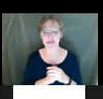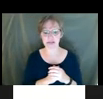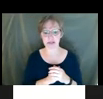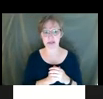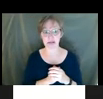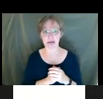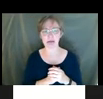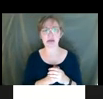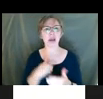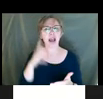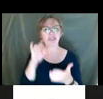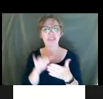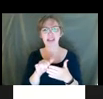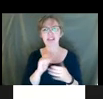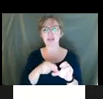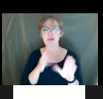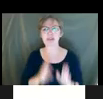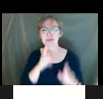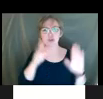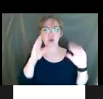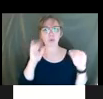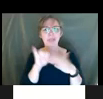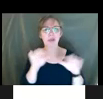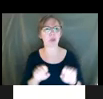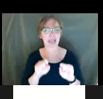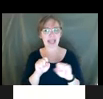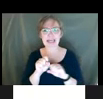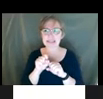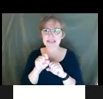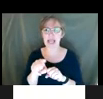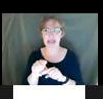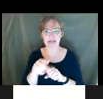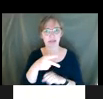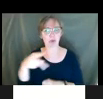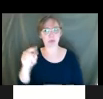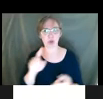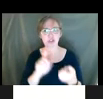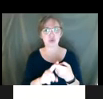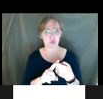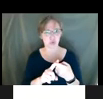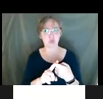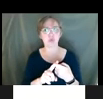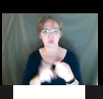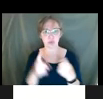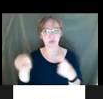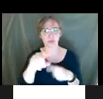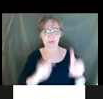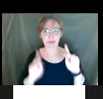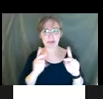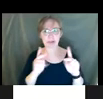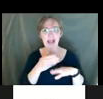I think that participants hoping that we could potentially email the PowerPoint out to participants after the session, which I would be happy to do with your